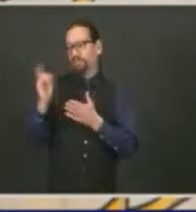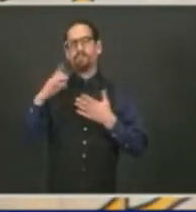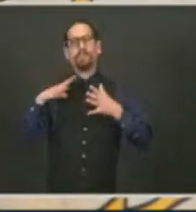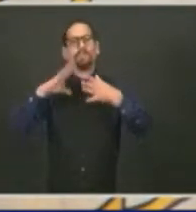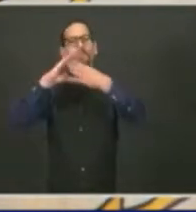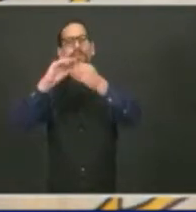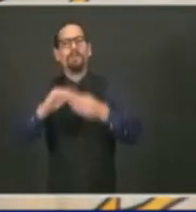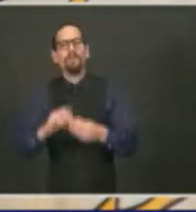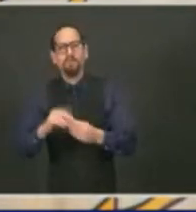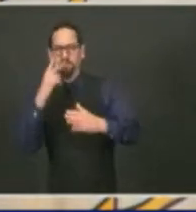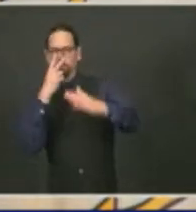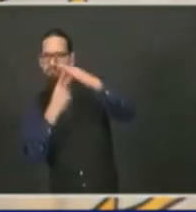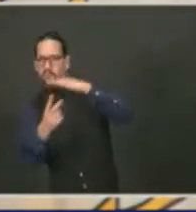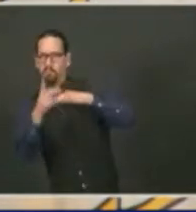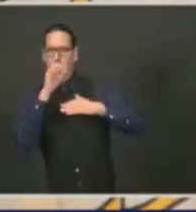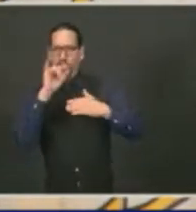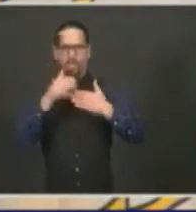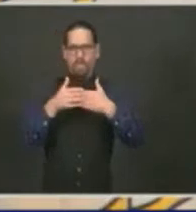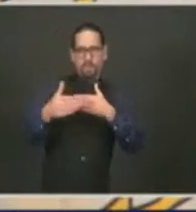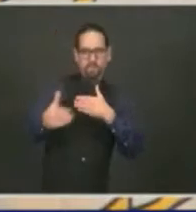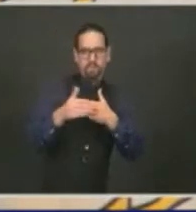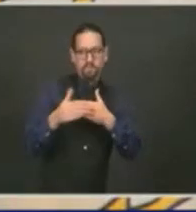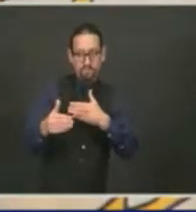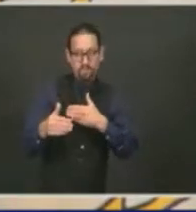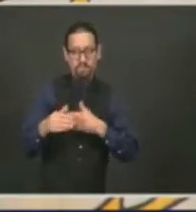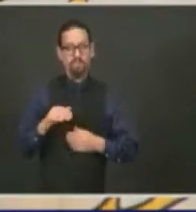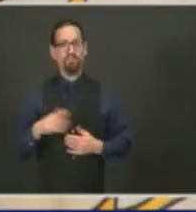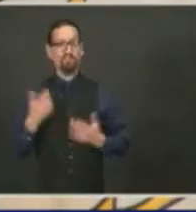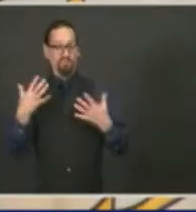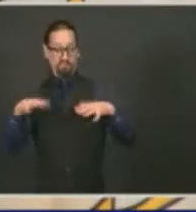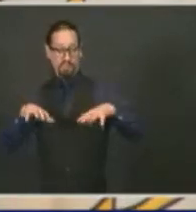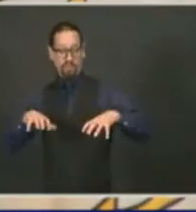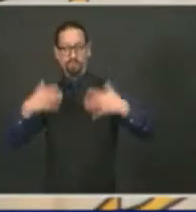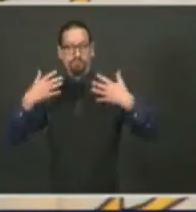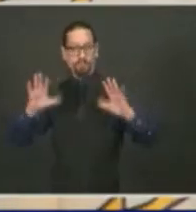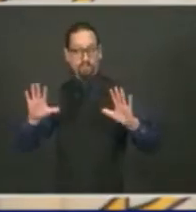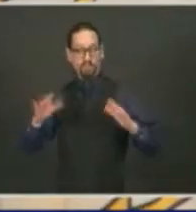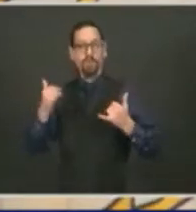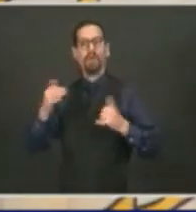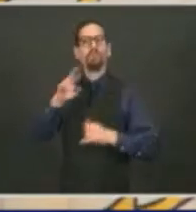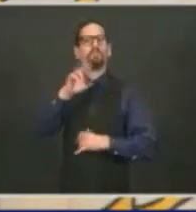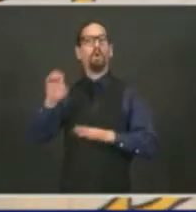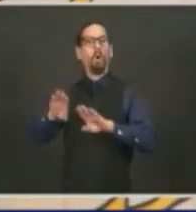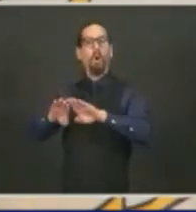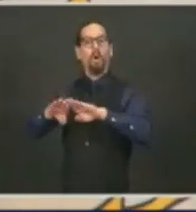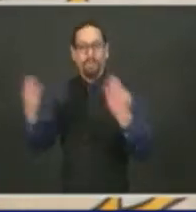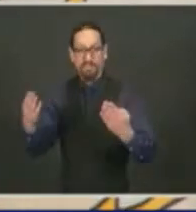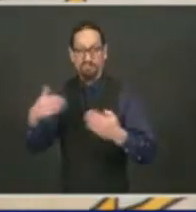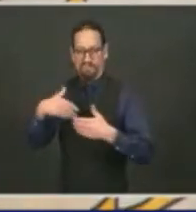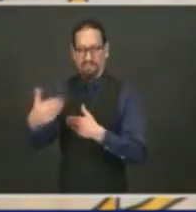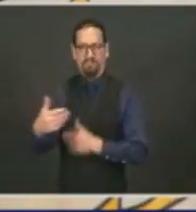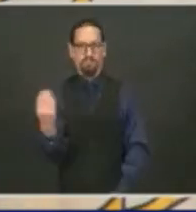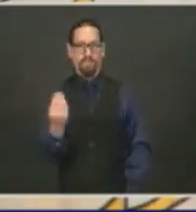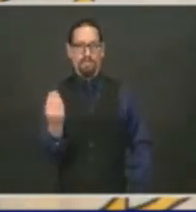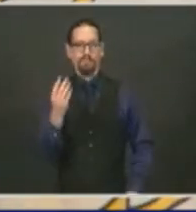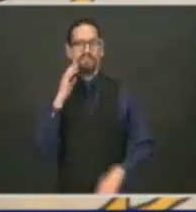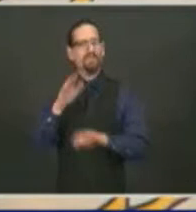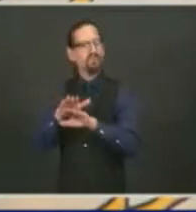ends Sunday, reopening begins Monday, and again, it's a slow dial up, so we hit that purple line.